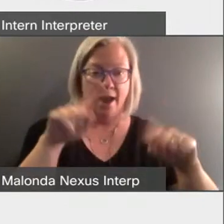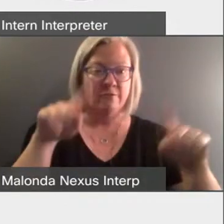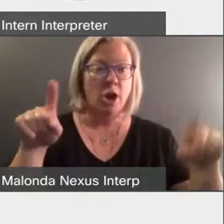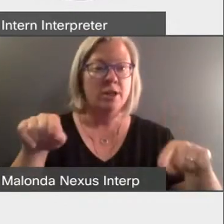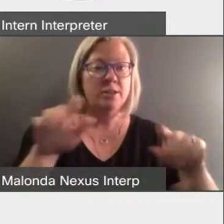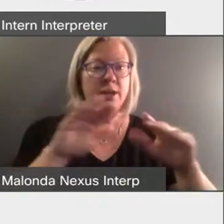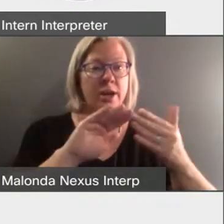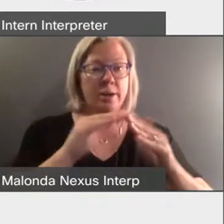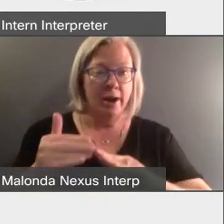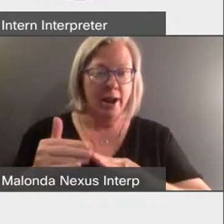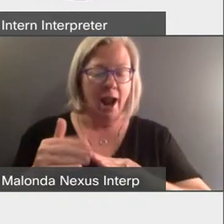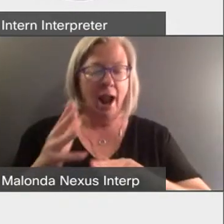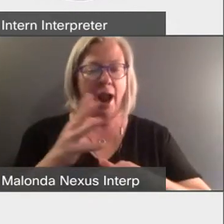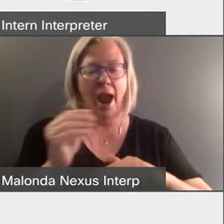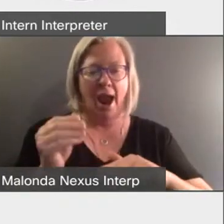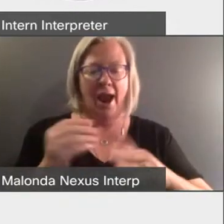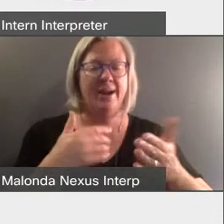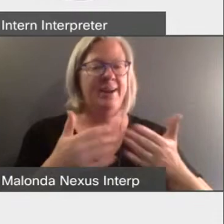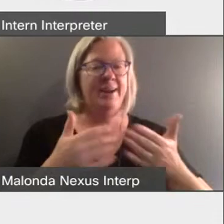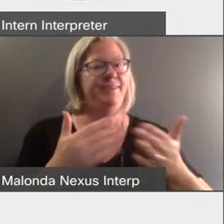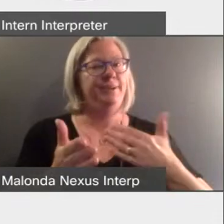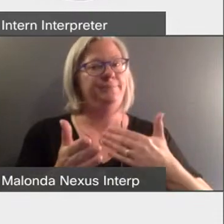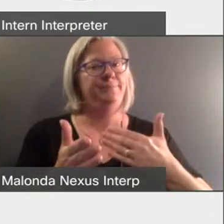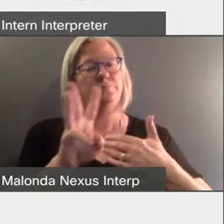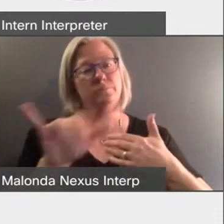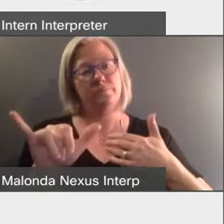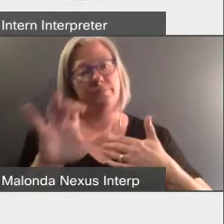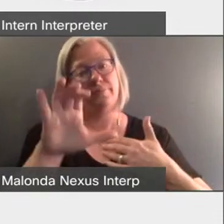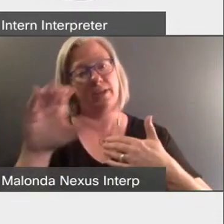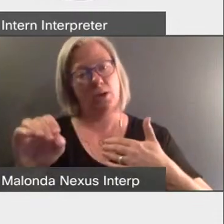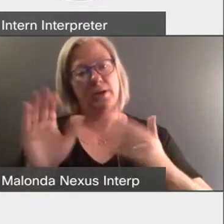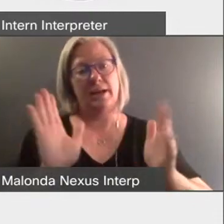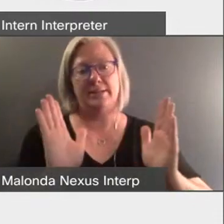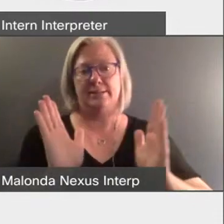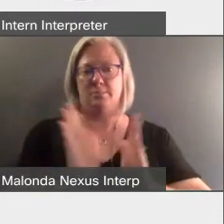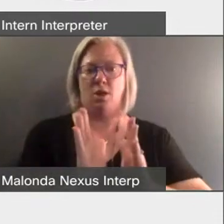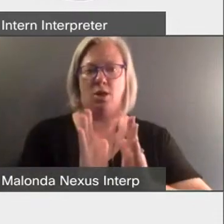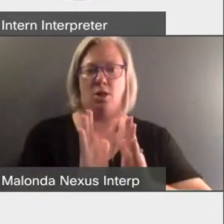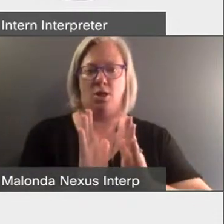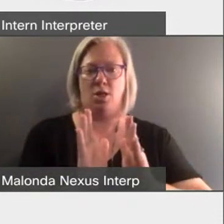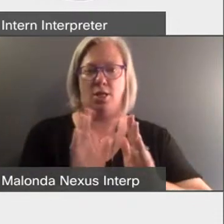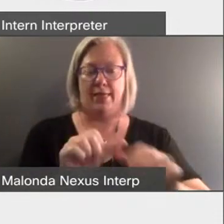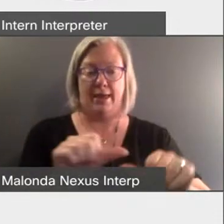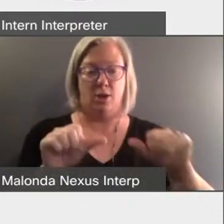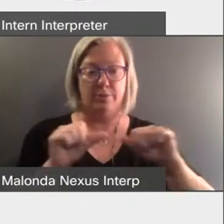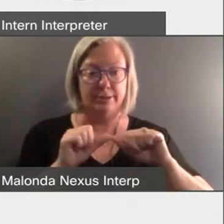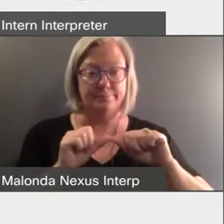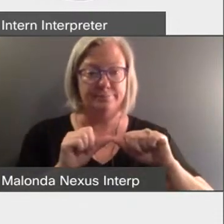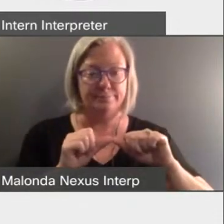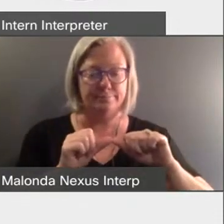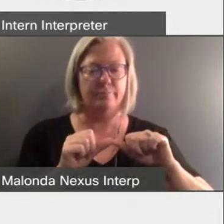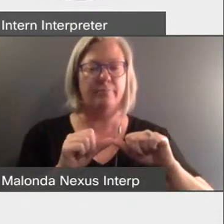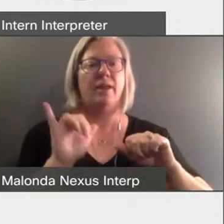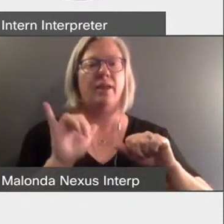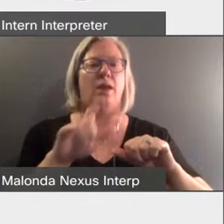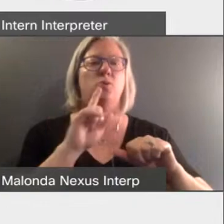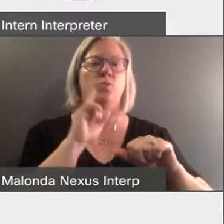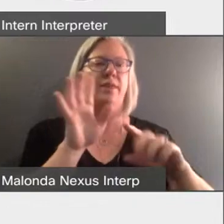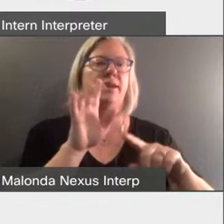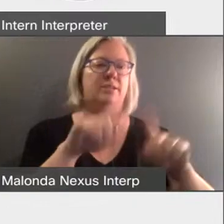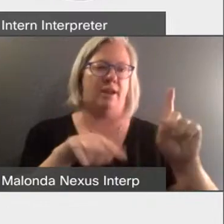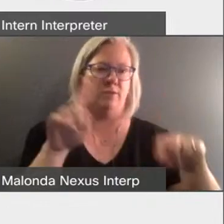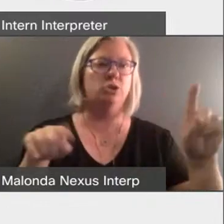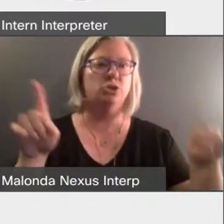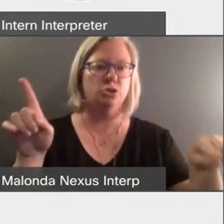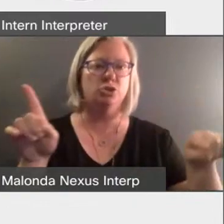community, and even though Wyandotte County is a small in area, it is very diverse, and